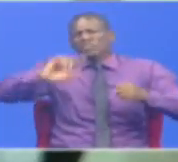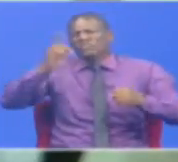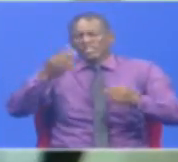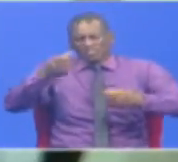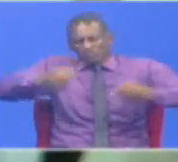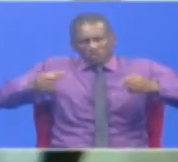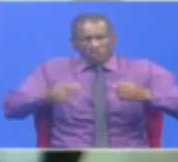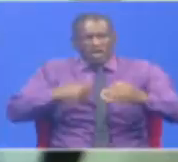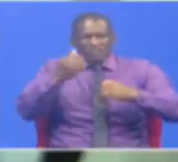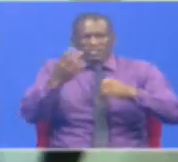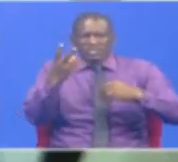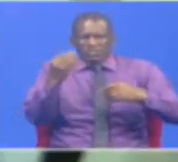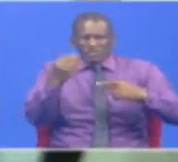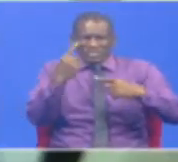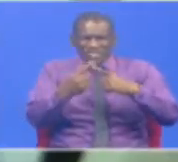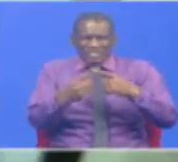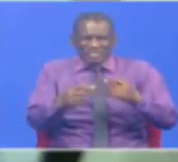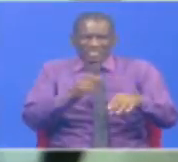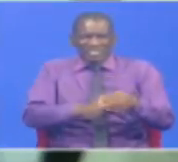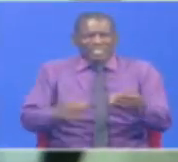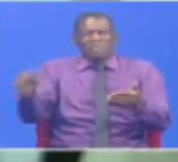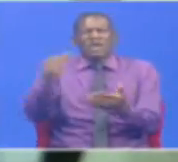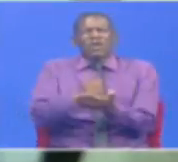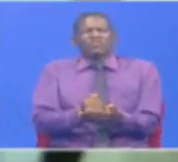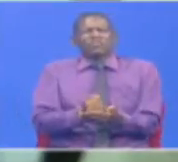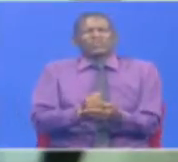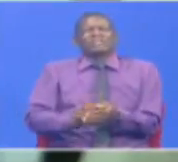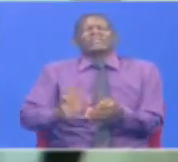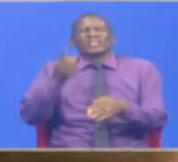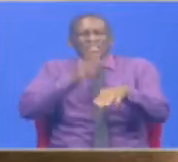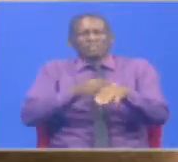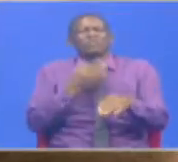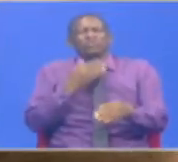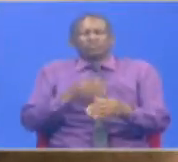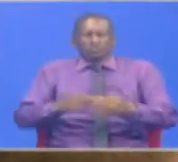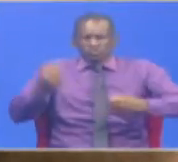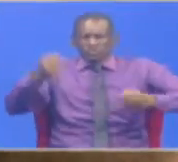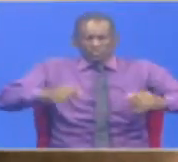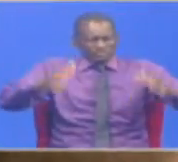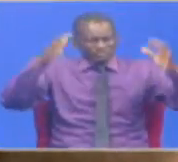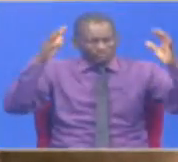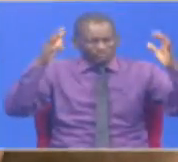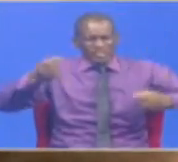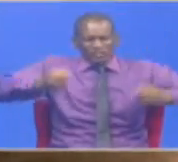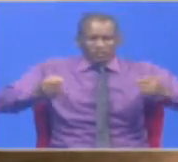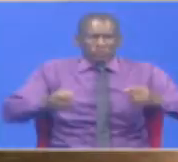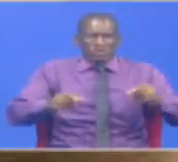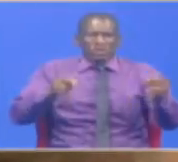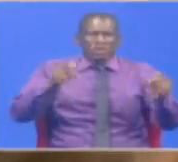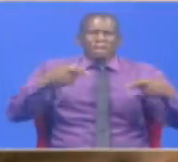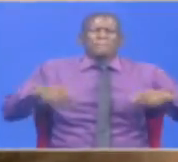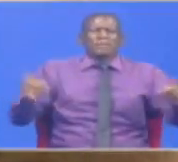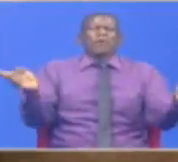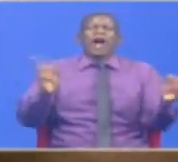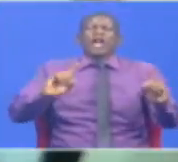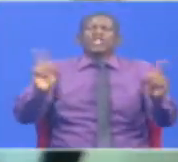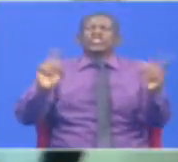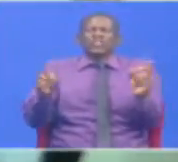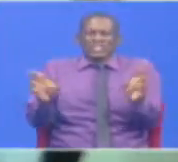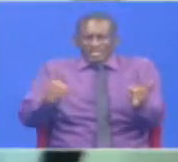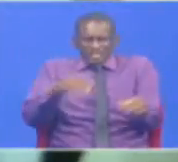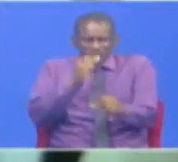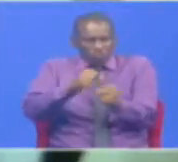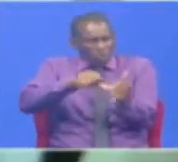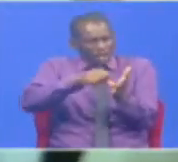got a first job, you want to drive a Range. How? People are not ready and willing to work hard these days for whatever